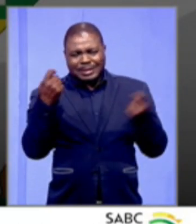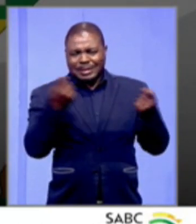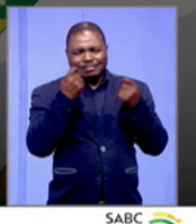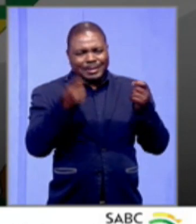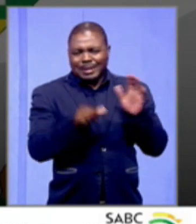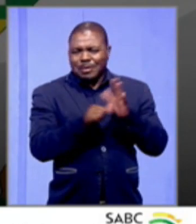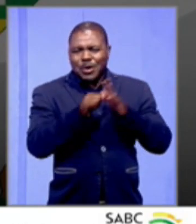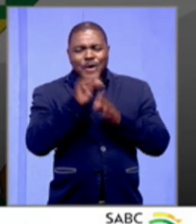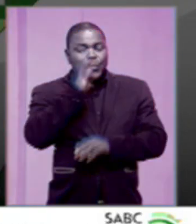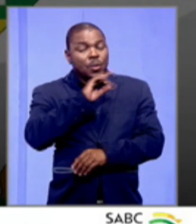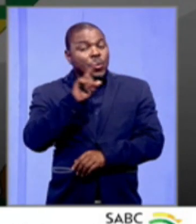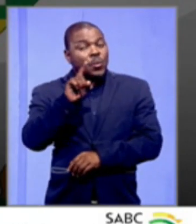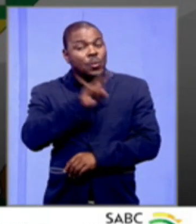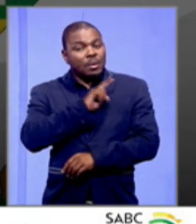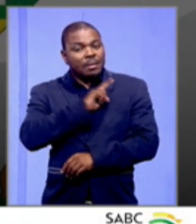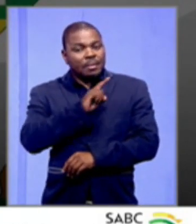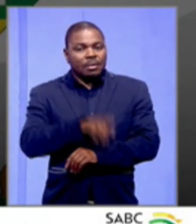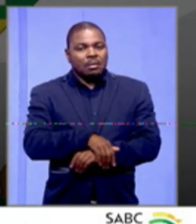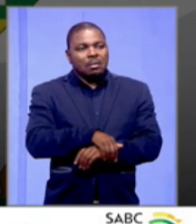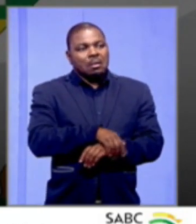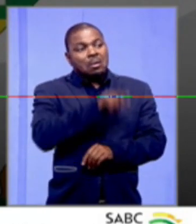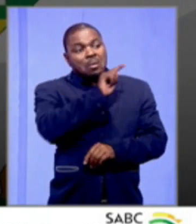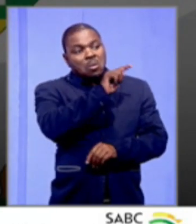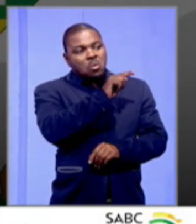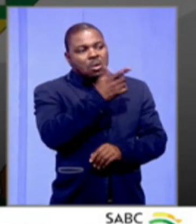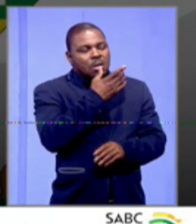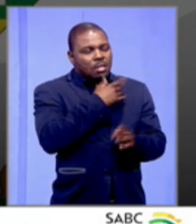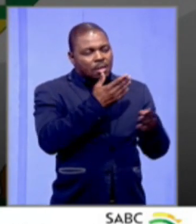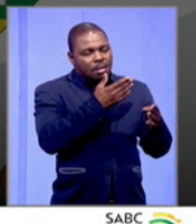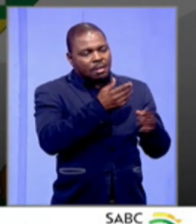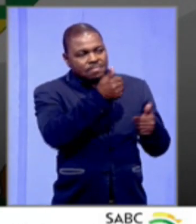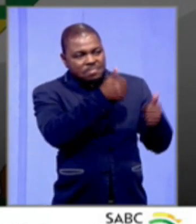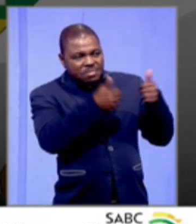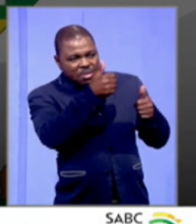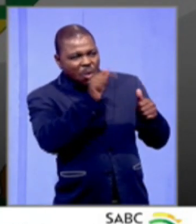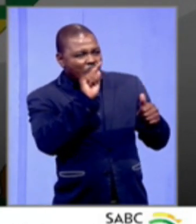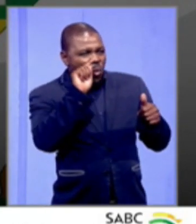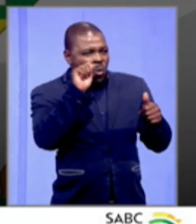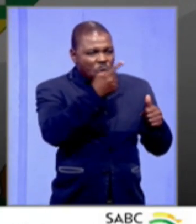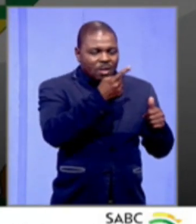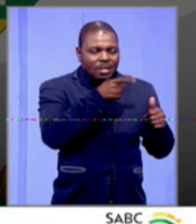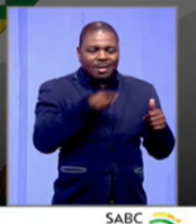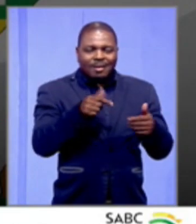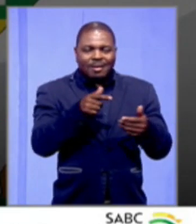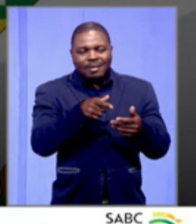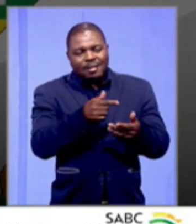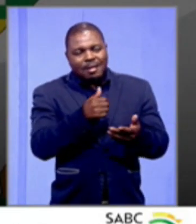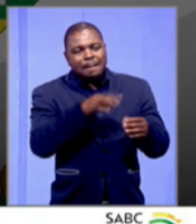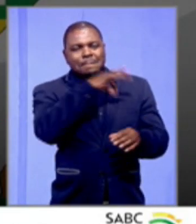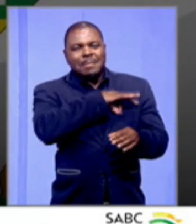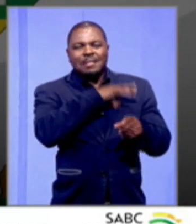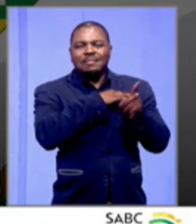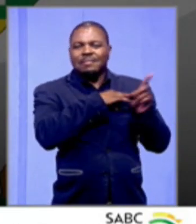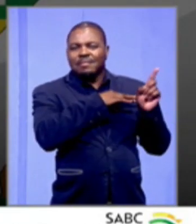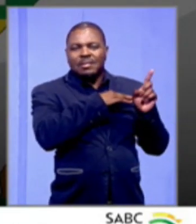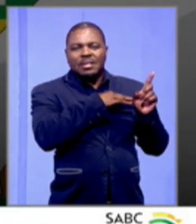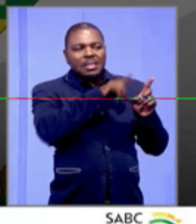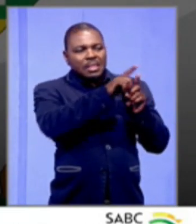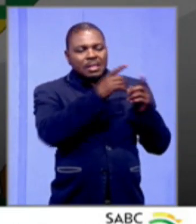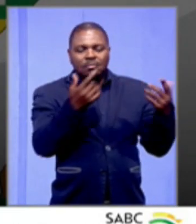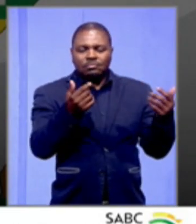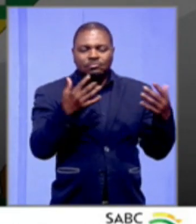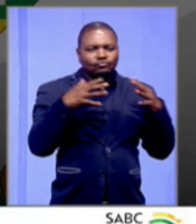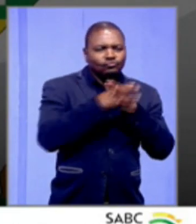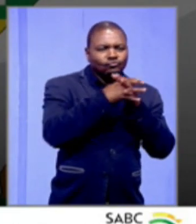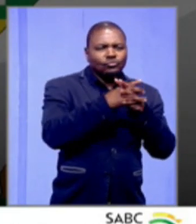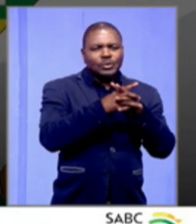le gobane le kgola bao e le go bommetla shapo la tlala e le go baetapele ba rena mo kontinenteo ba ba tlhokago botee le